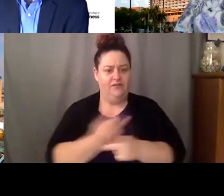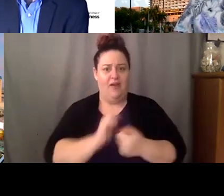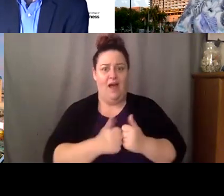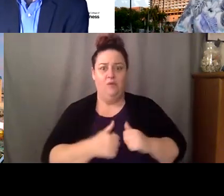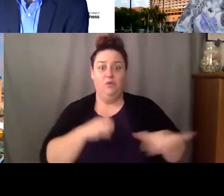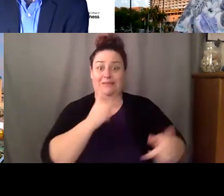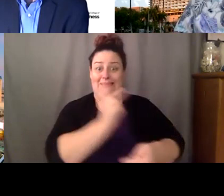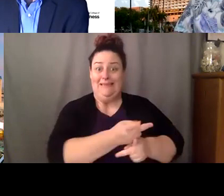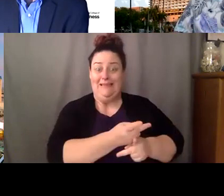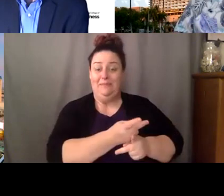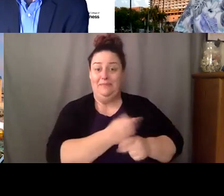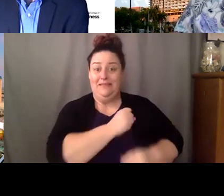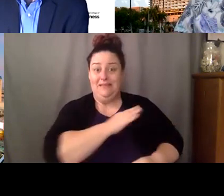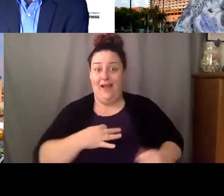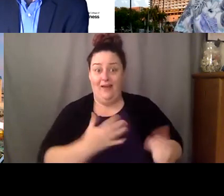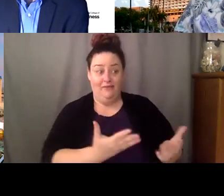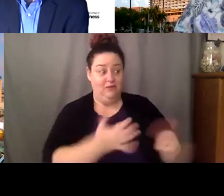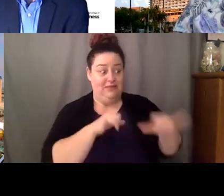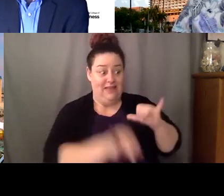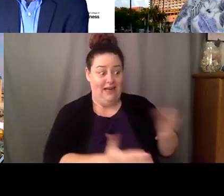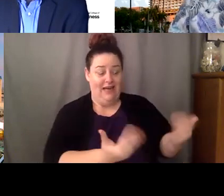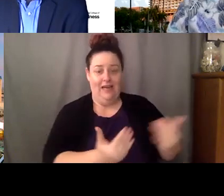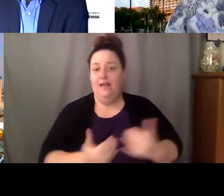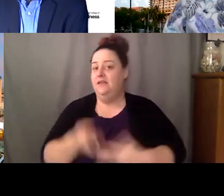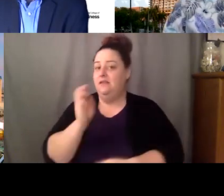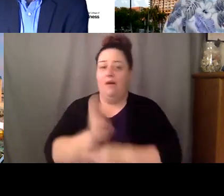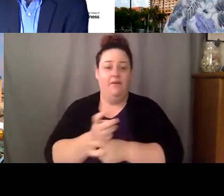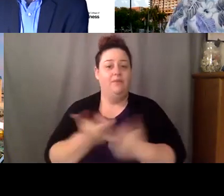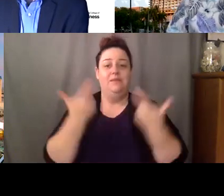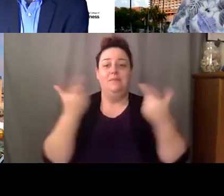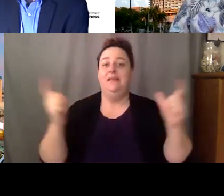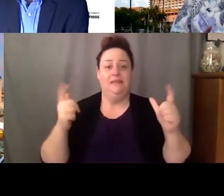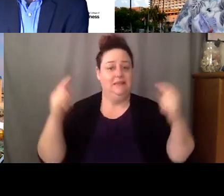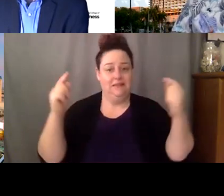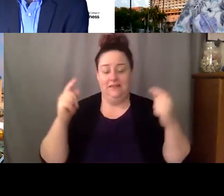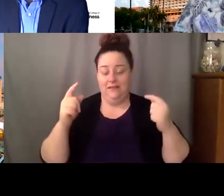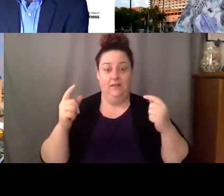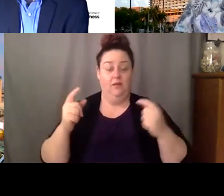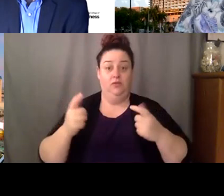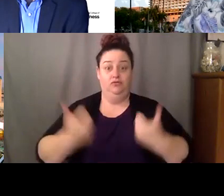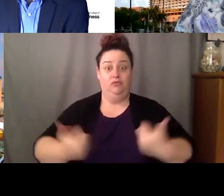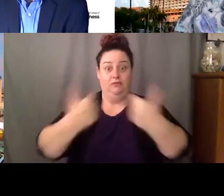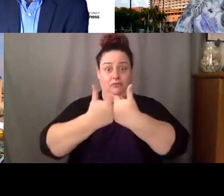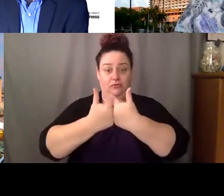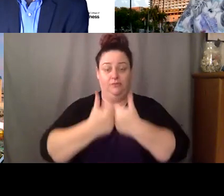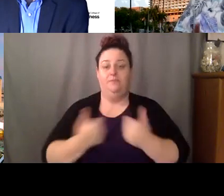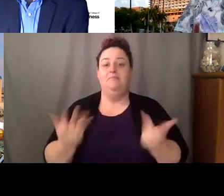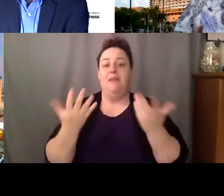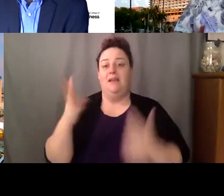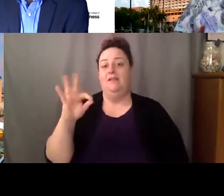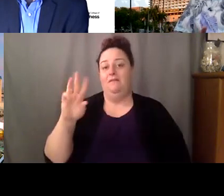which was probably the most difficult aspect of this entire situation. We were forced to furlough many